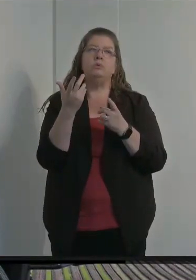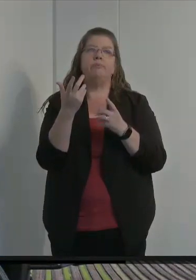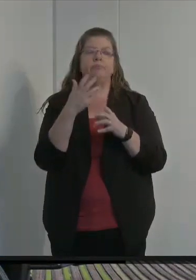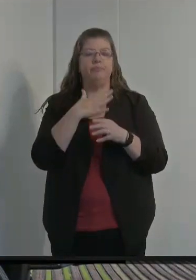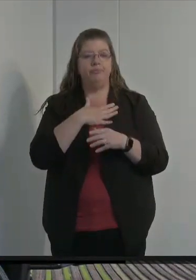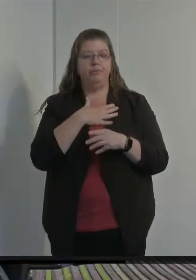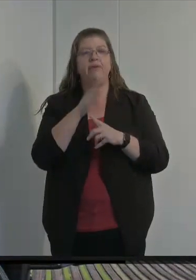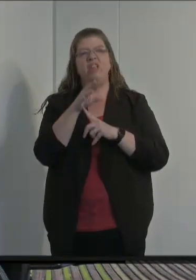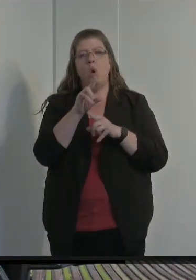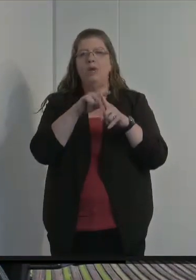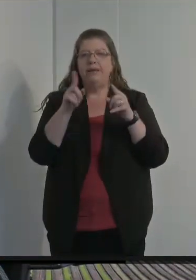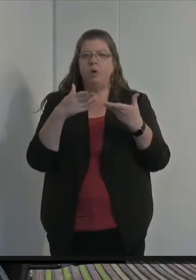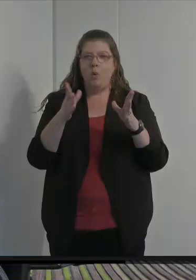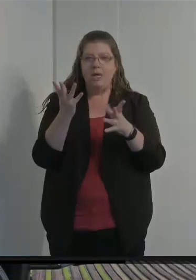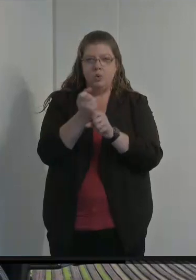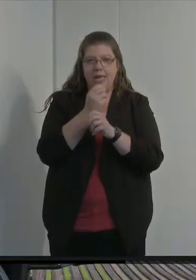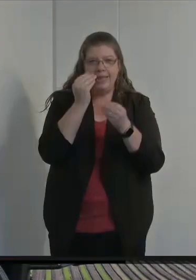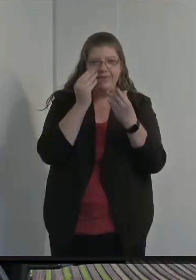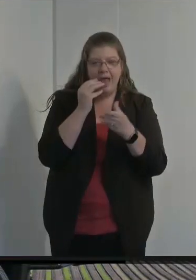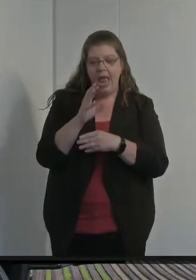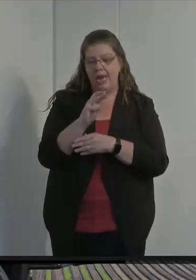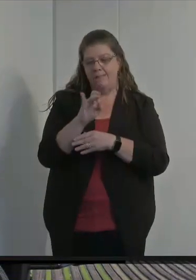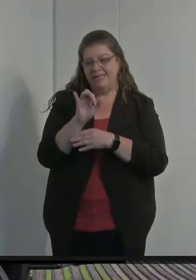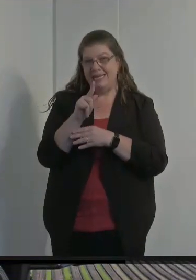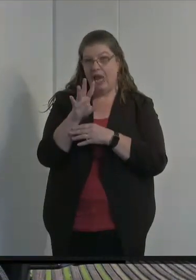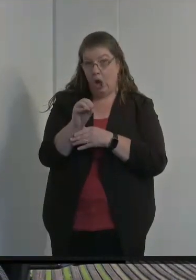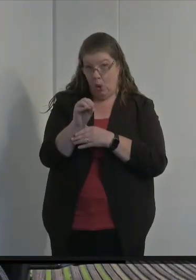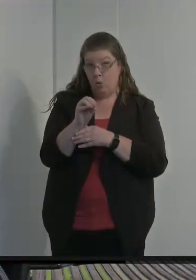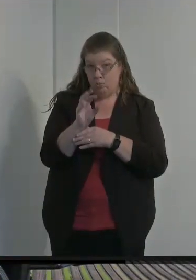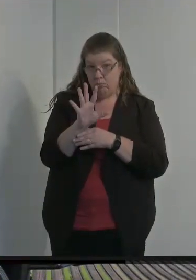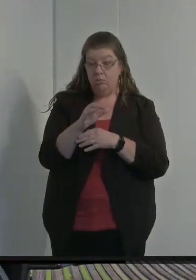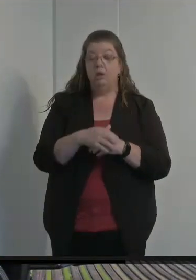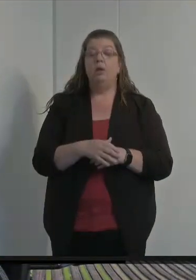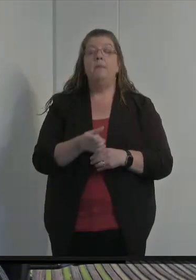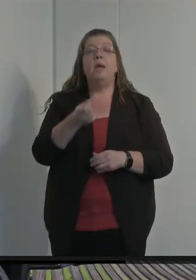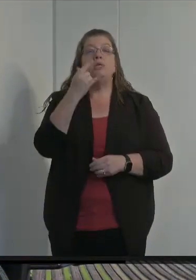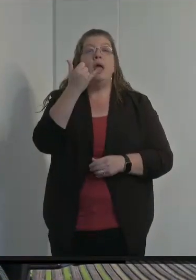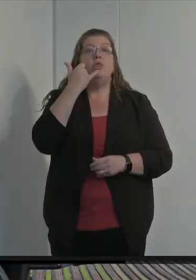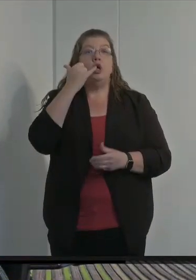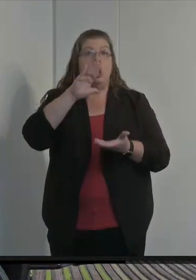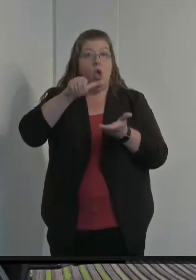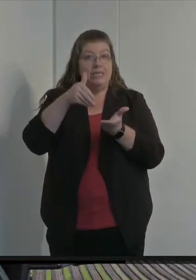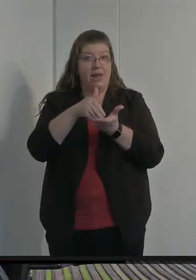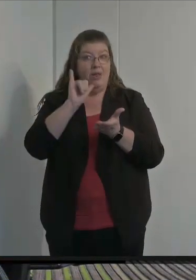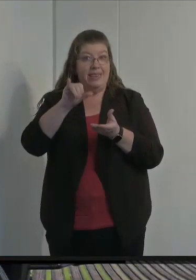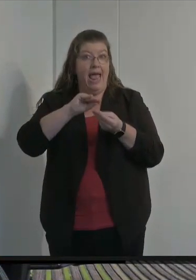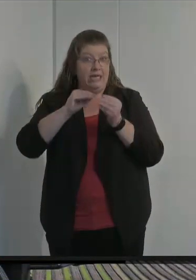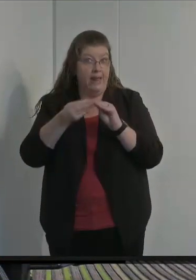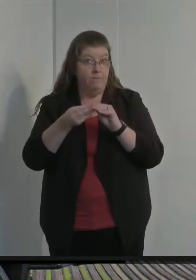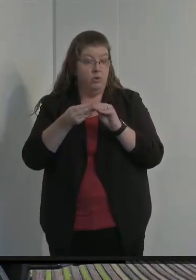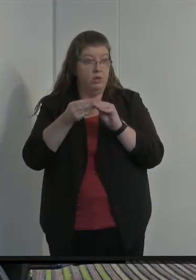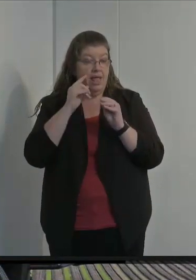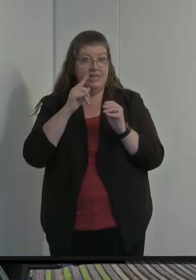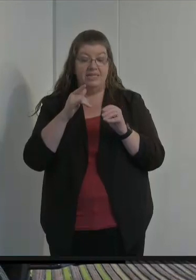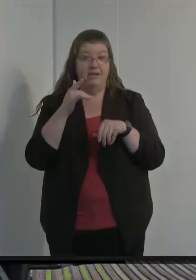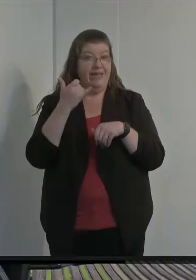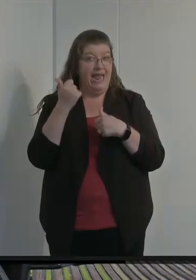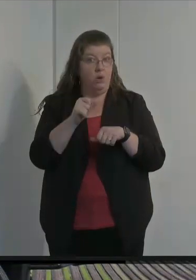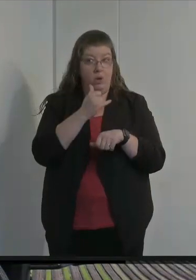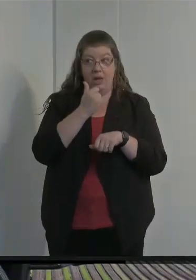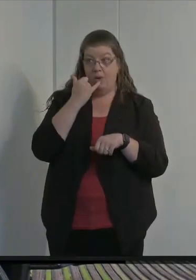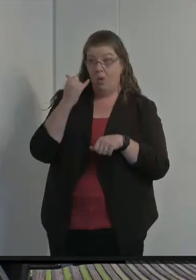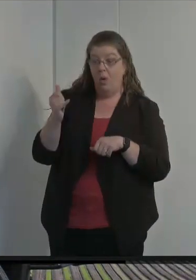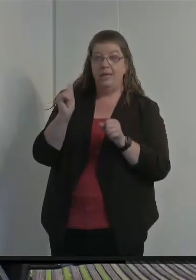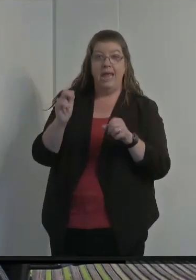different ways to get the information in Mixteco. But the call center number which is available to anyone, has use